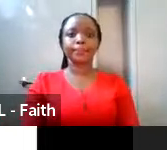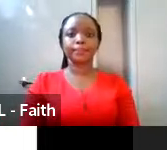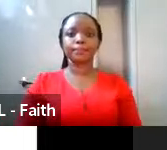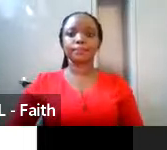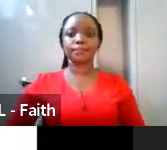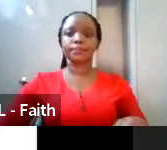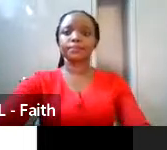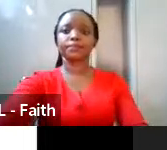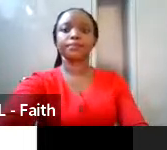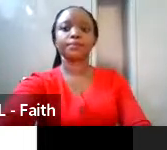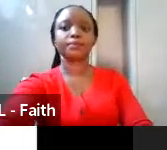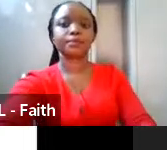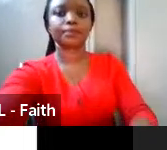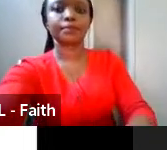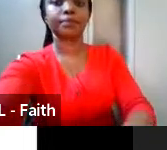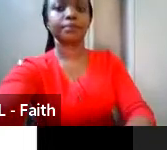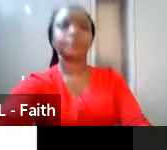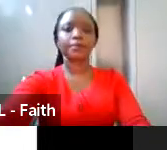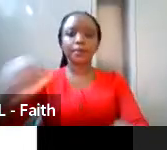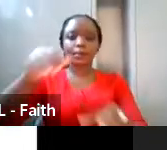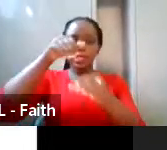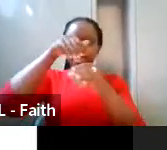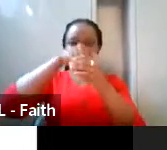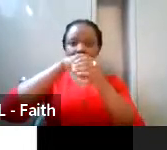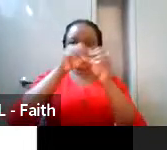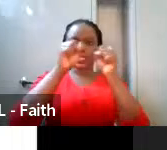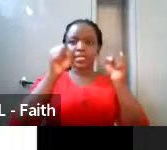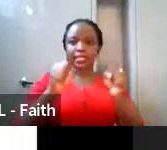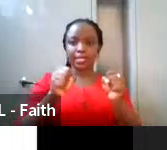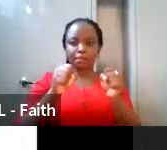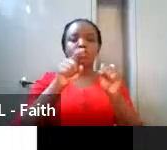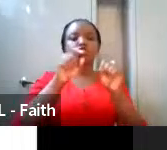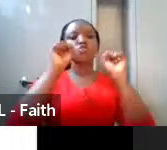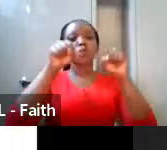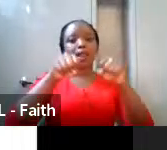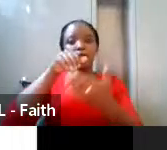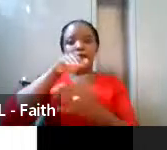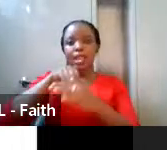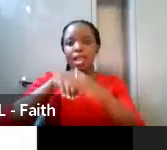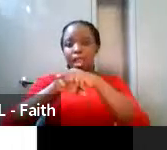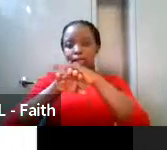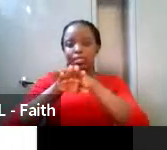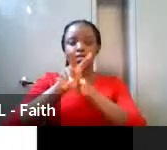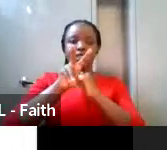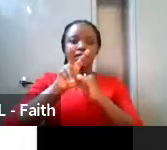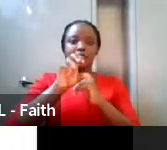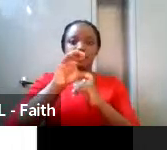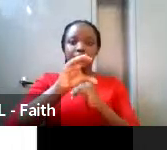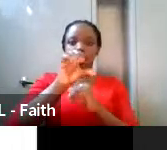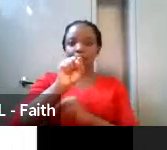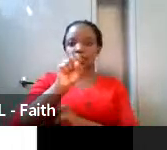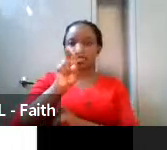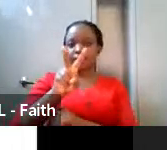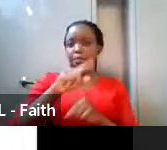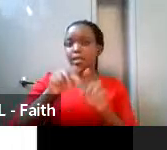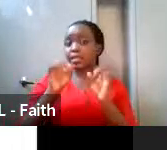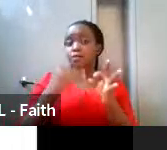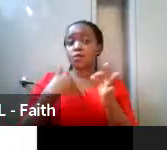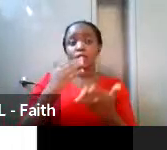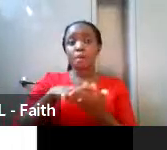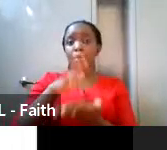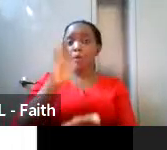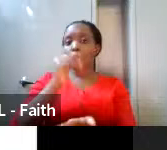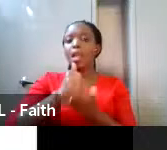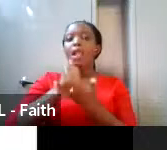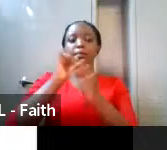Within the system, there is a way you can just be able to access that CSV file. But if at all, maybe you need further assistance, you can just